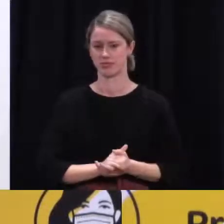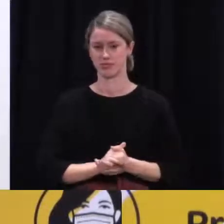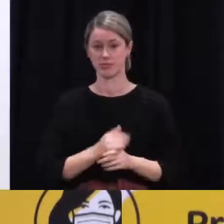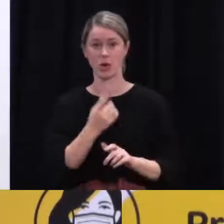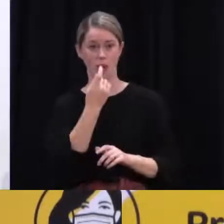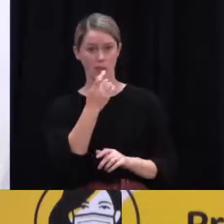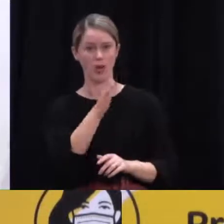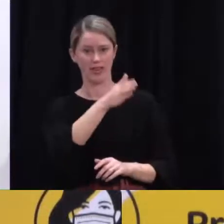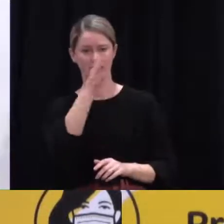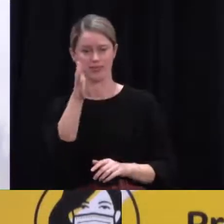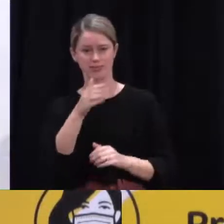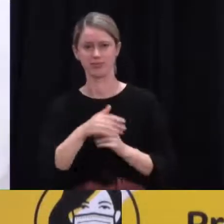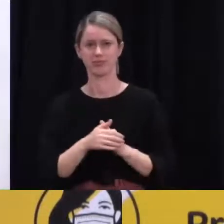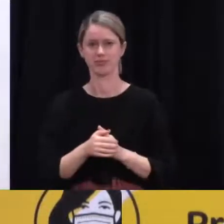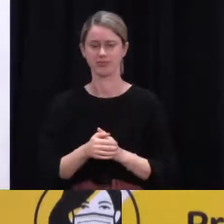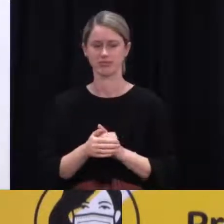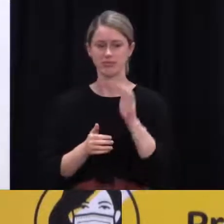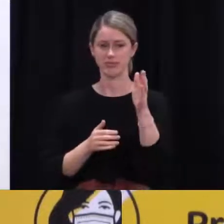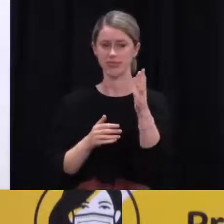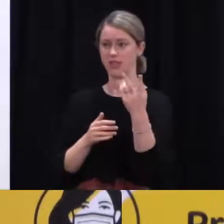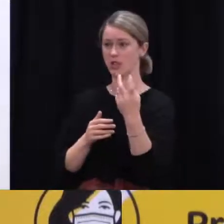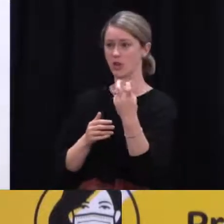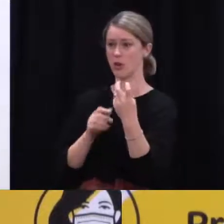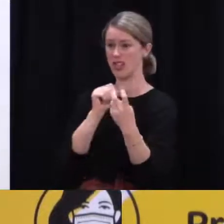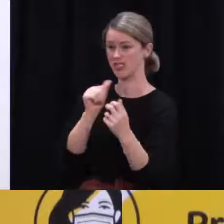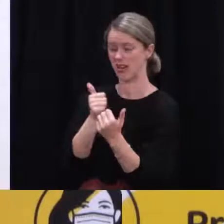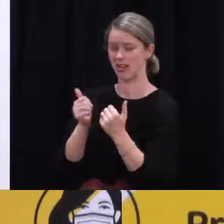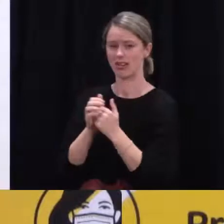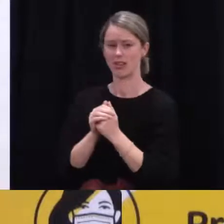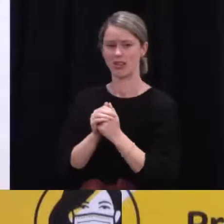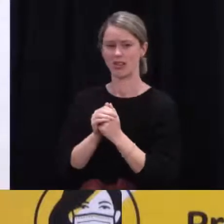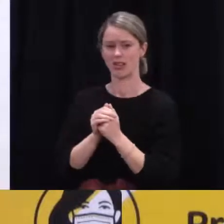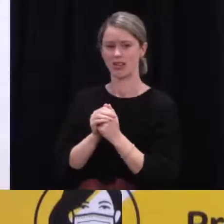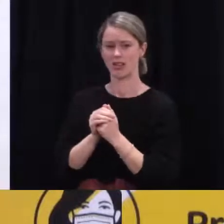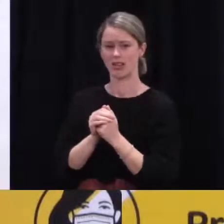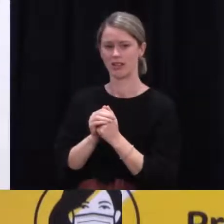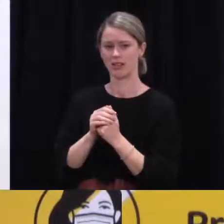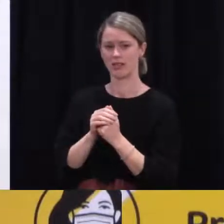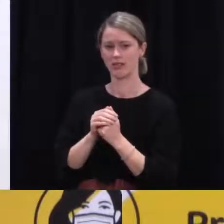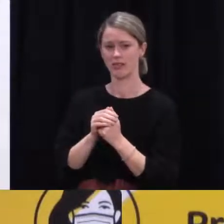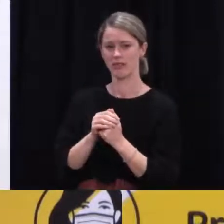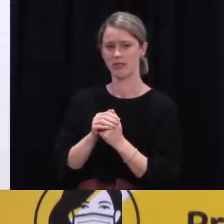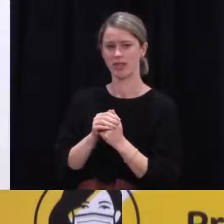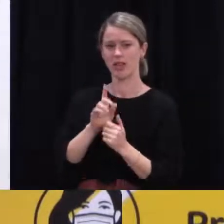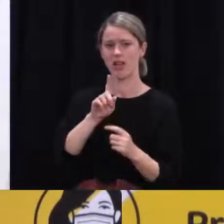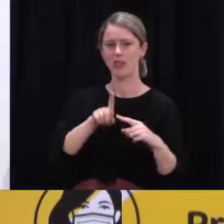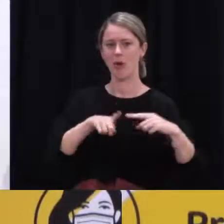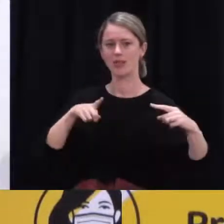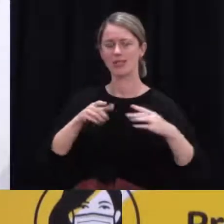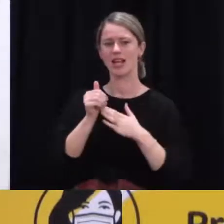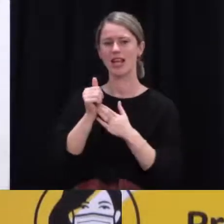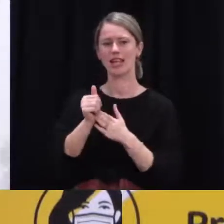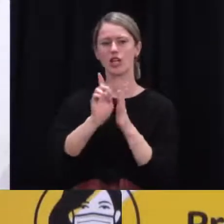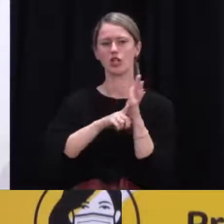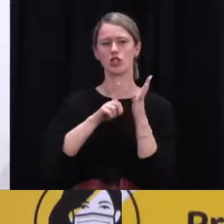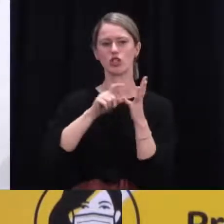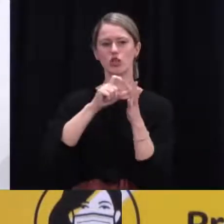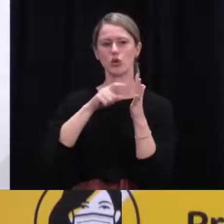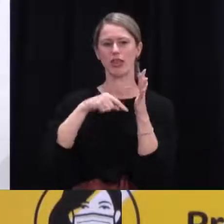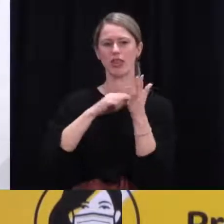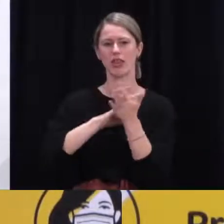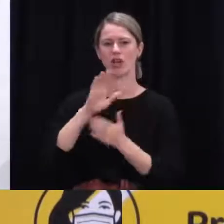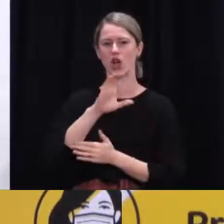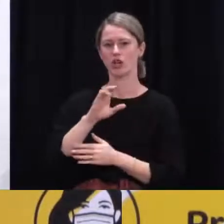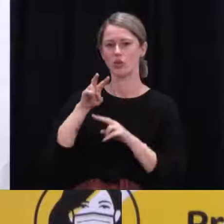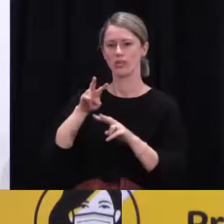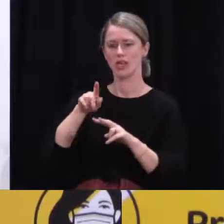One more and then I'll come over to TNZ. Sorry, I have two more if that's okay. Did you catch Judith Collins' interview on Breakfast Television this morning? No, sorry, I